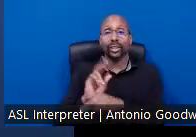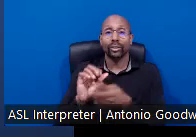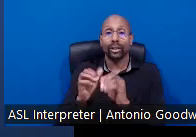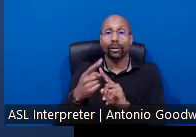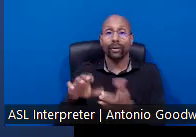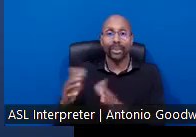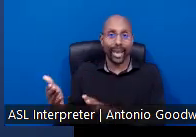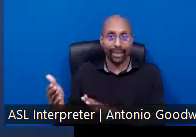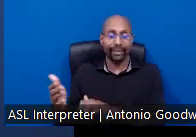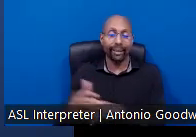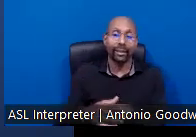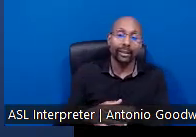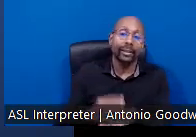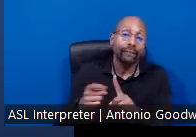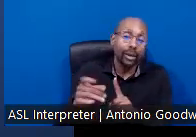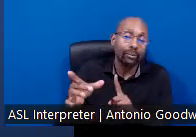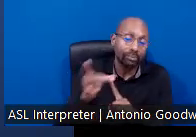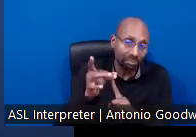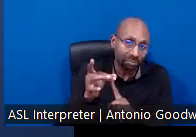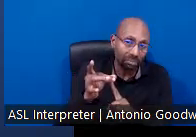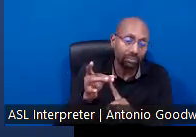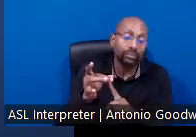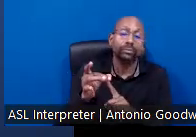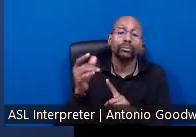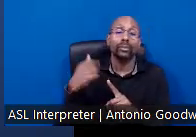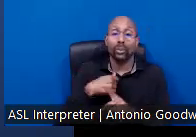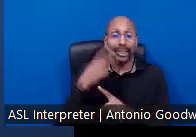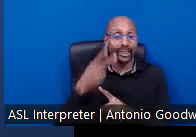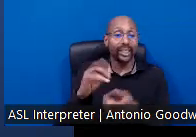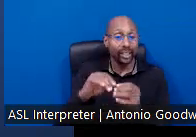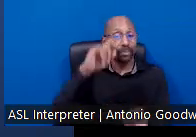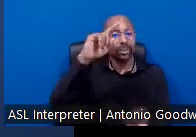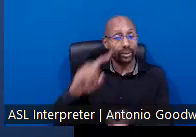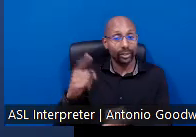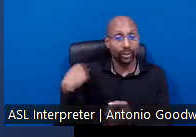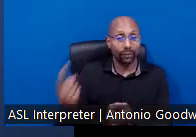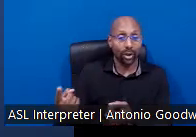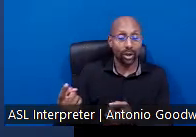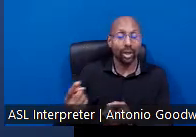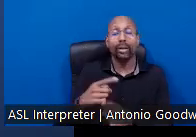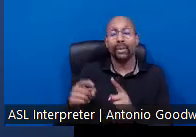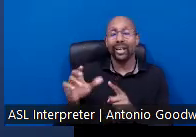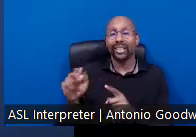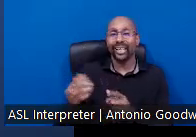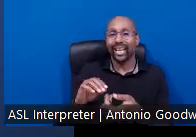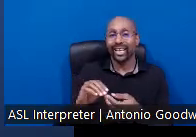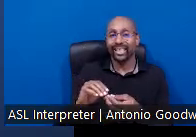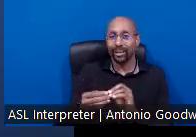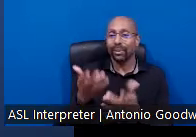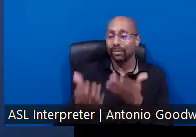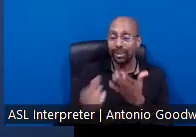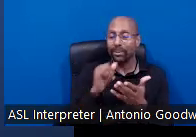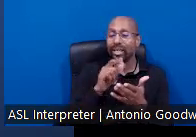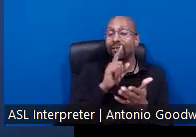have a downward trend in our hospitalizations right now, although our case count may not be reflective of the actual number of cases around